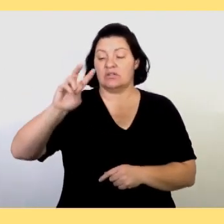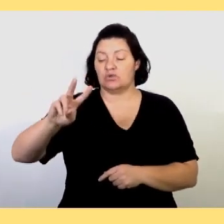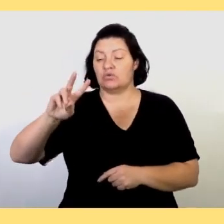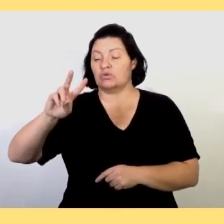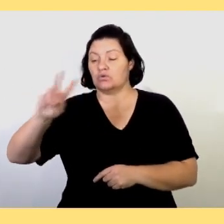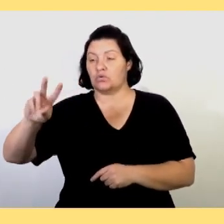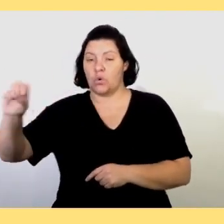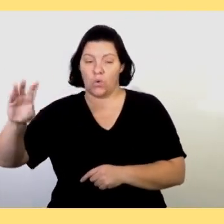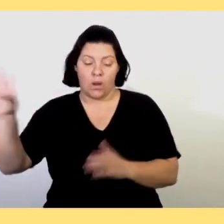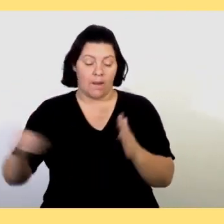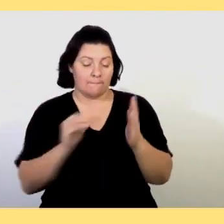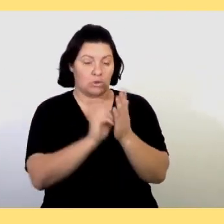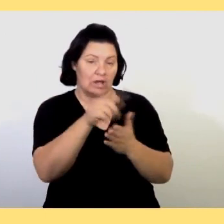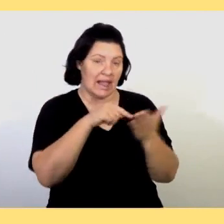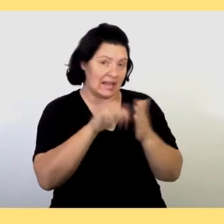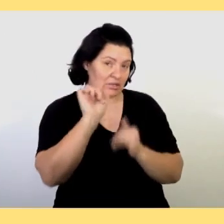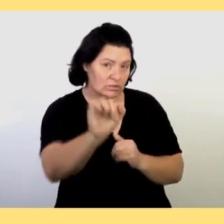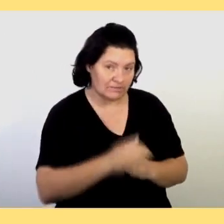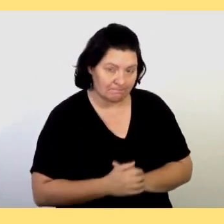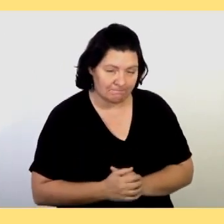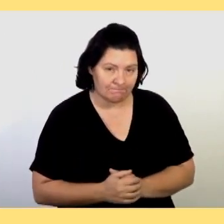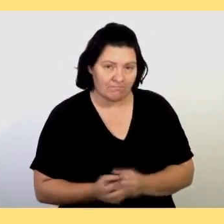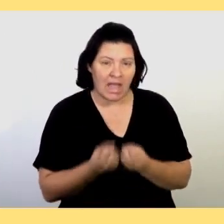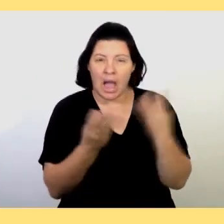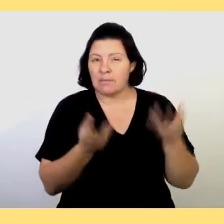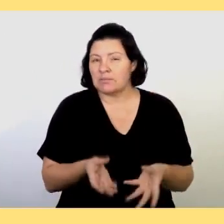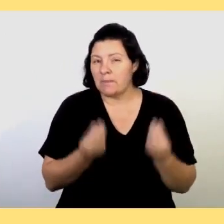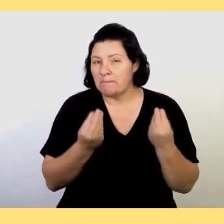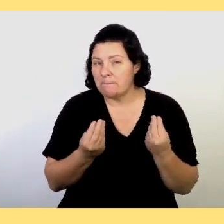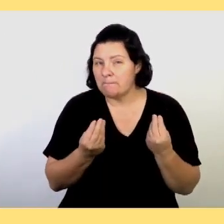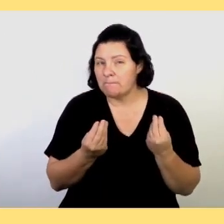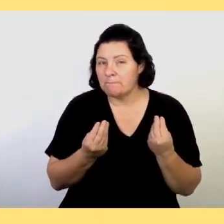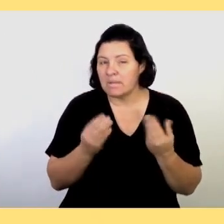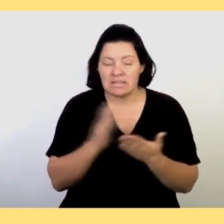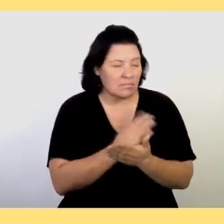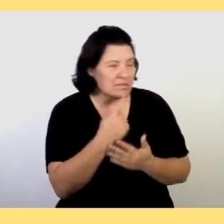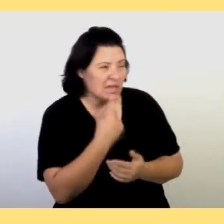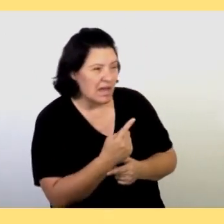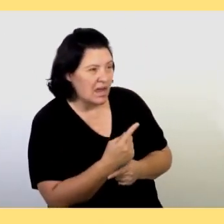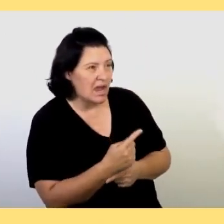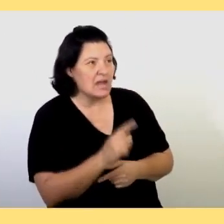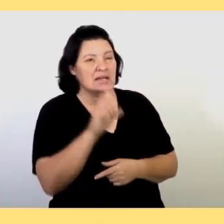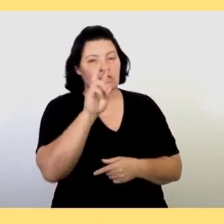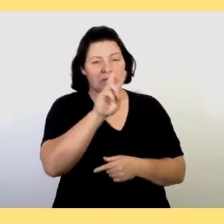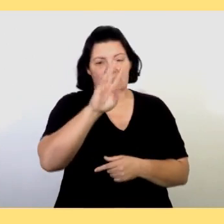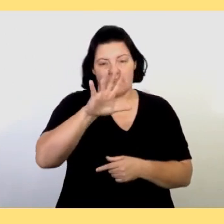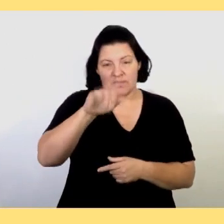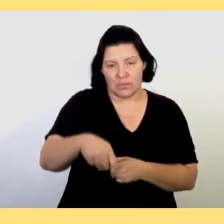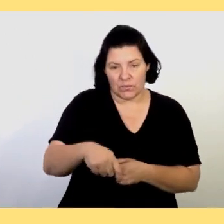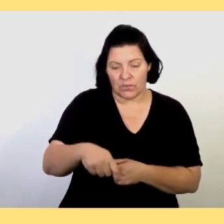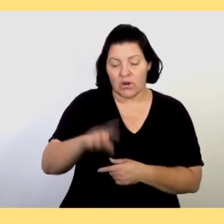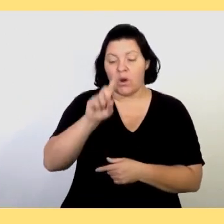50,220. Please punch that quickly in your calculator. How much do you get? Someone is saying, Mr. Simbi, I have